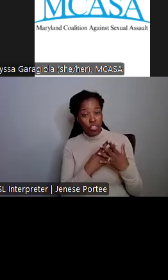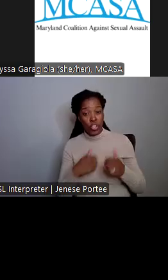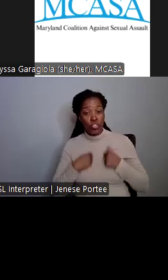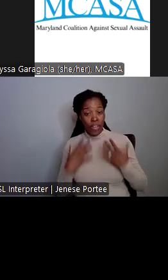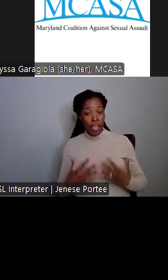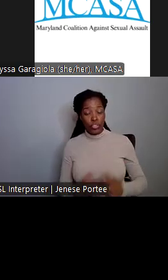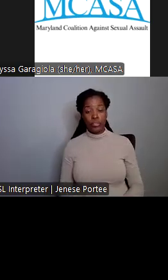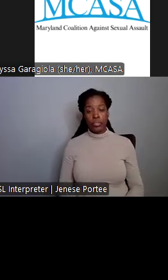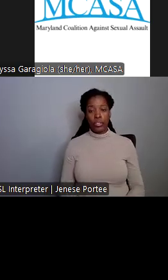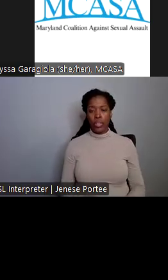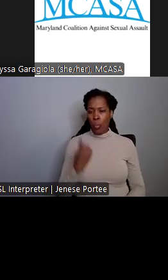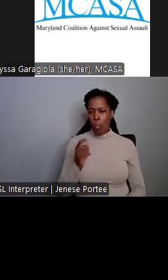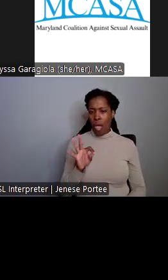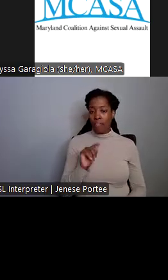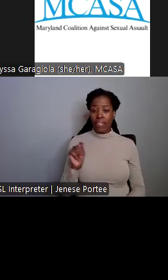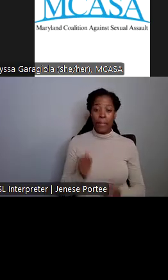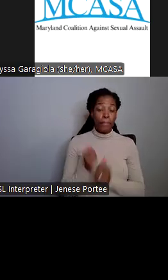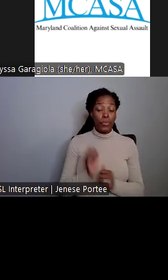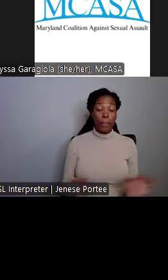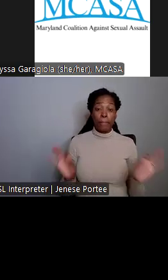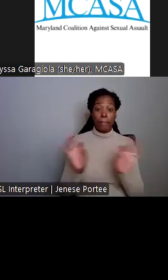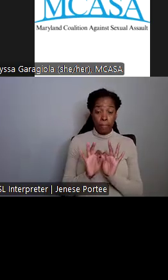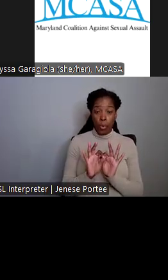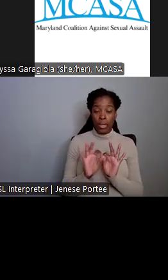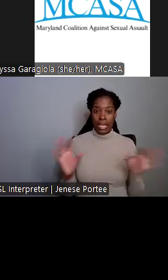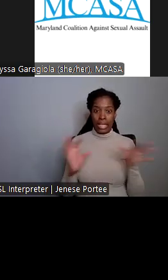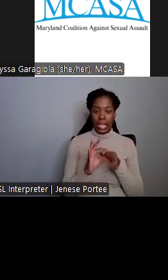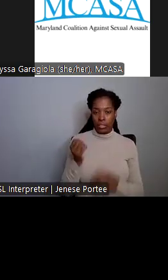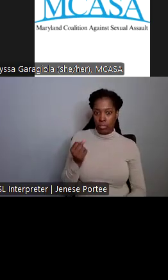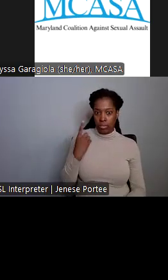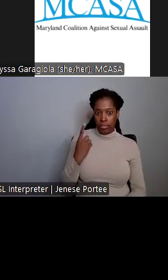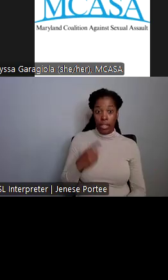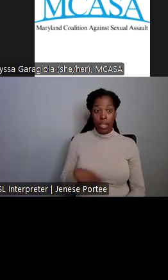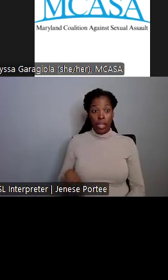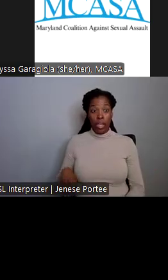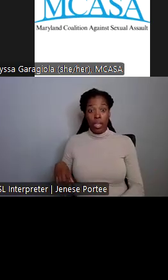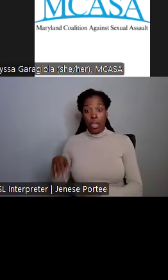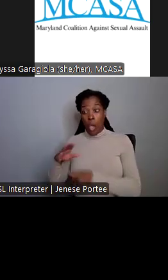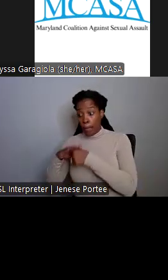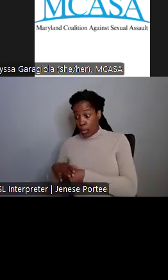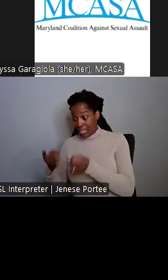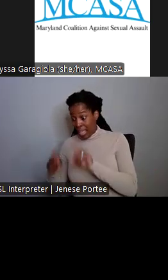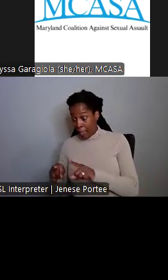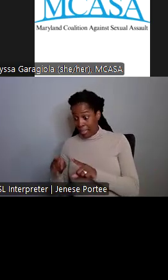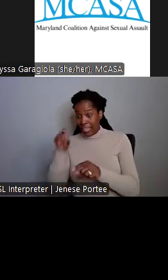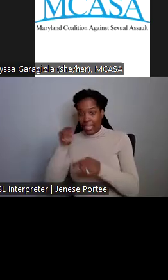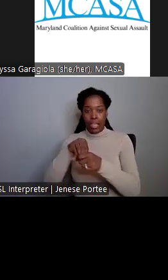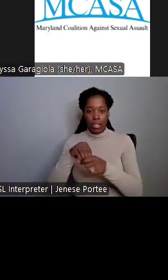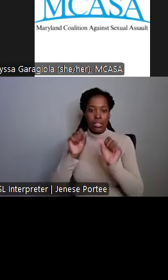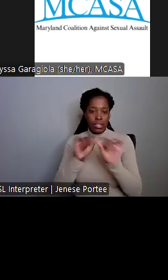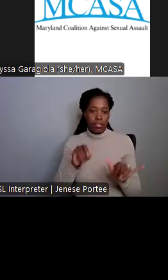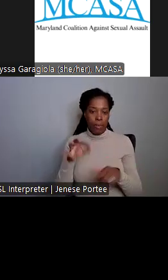here is that oppression operates via systems of power. People who hold one or more